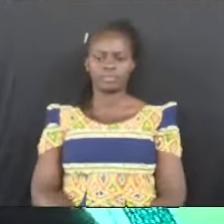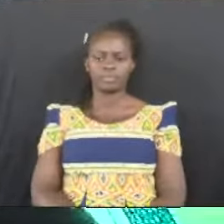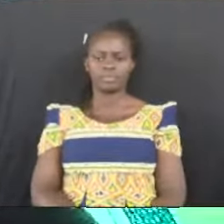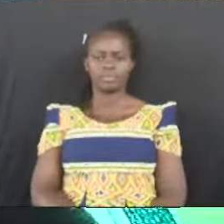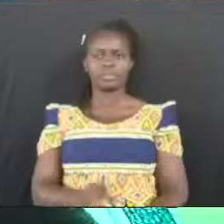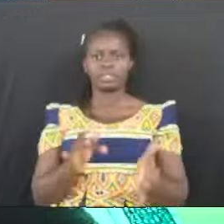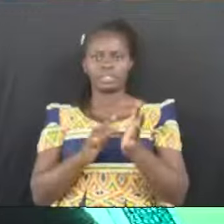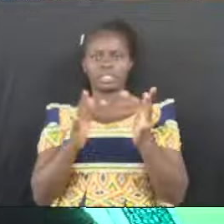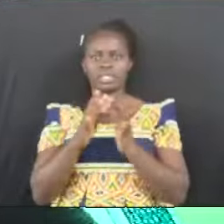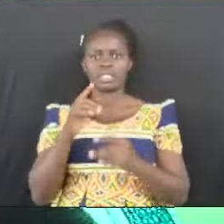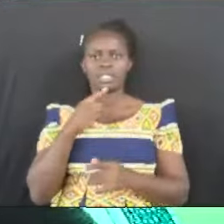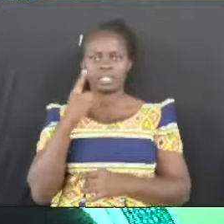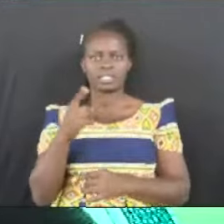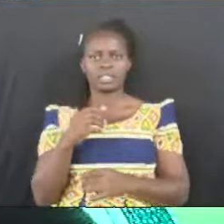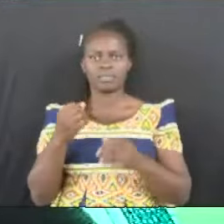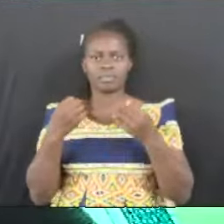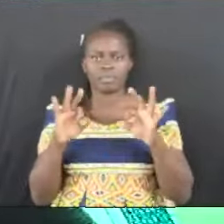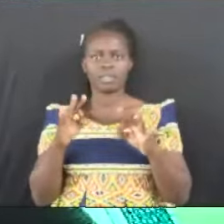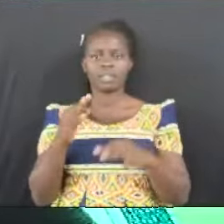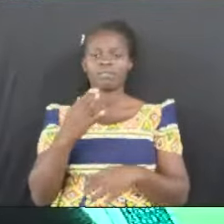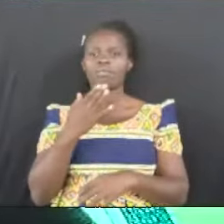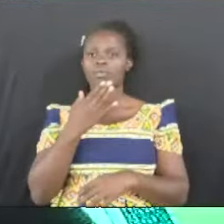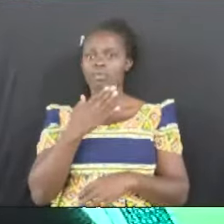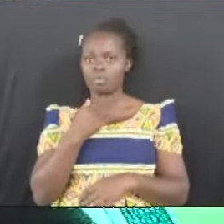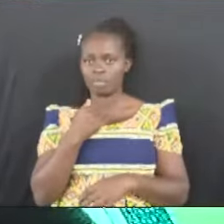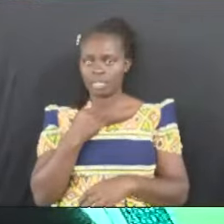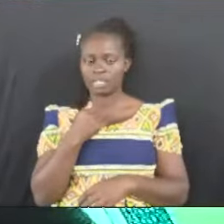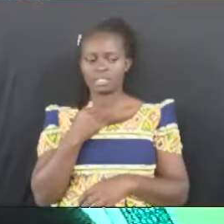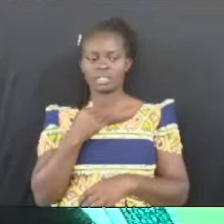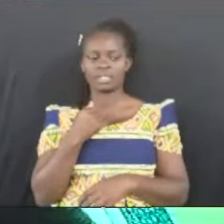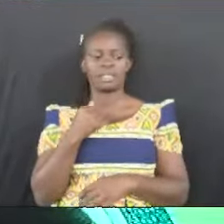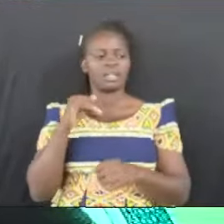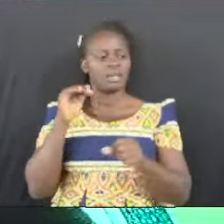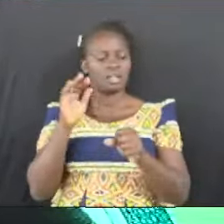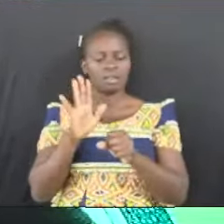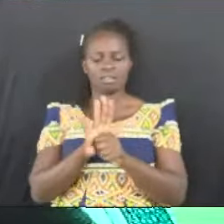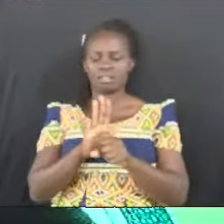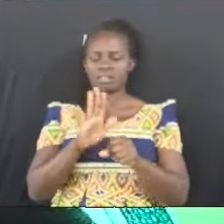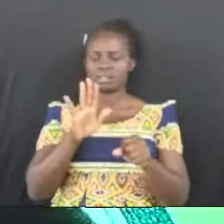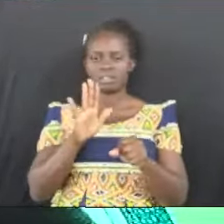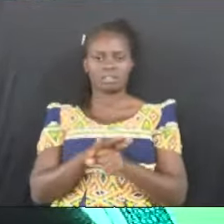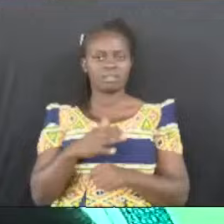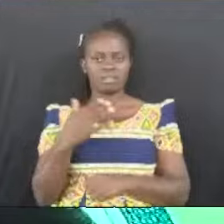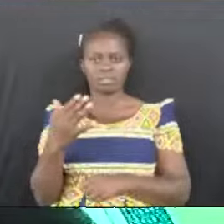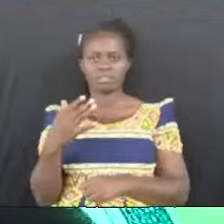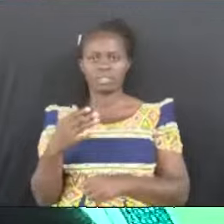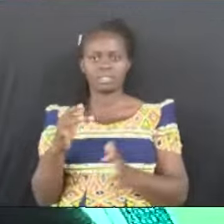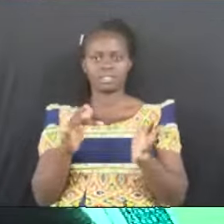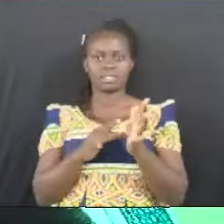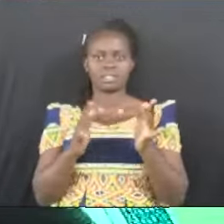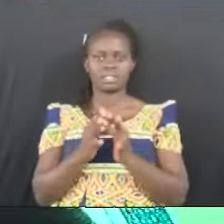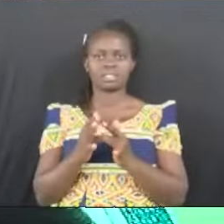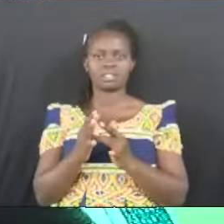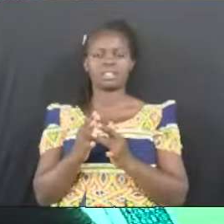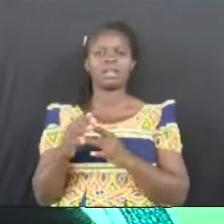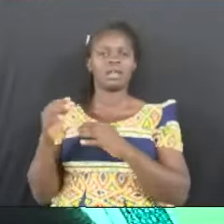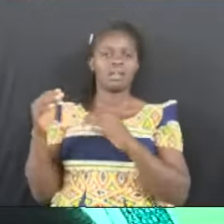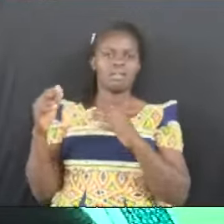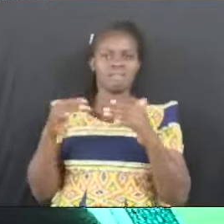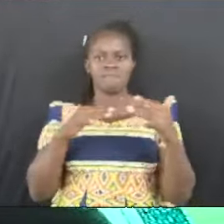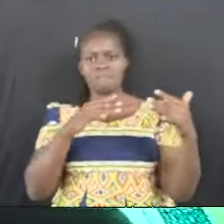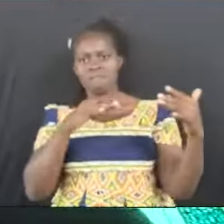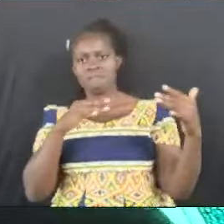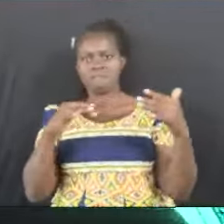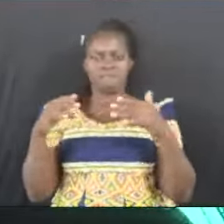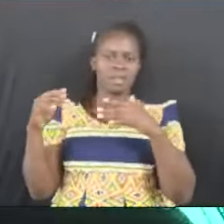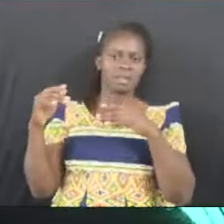said, if he wanted, 12 legions of angels will fight for him. But he is not for violence. Blessed are